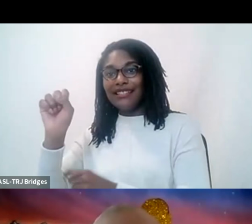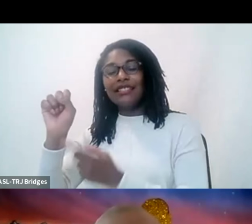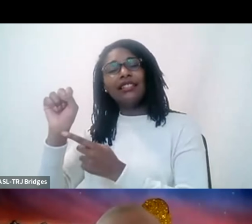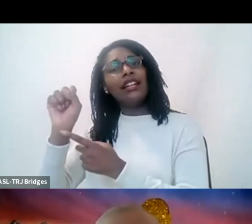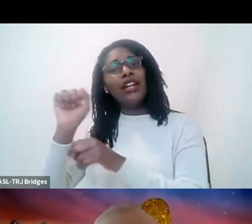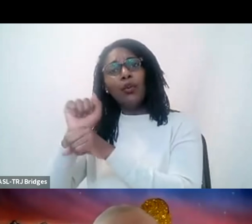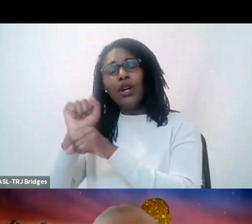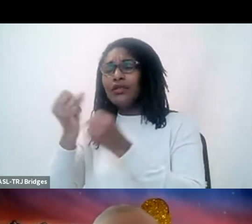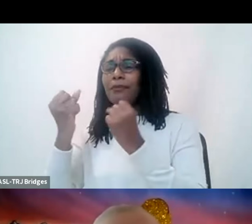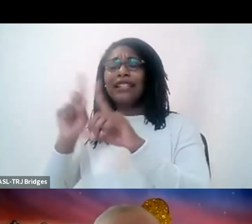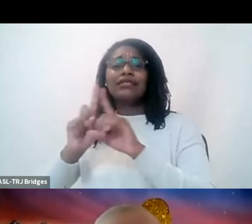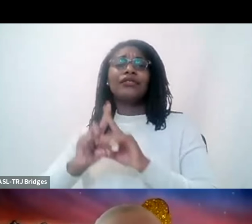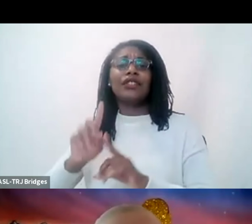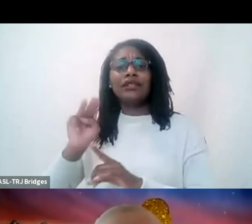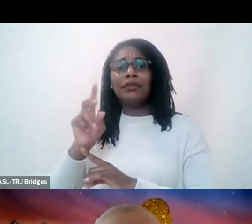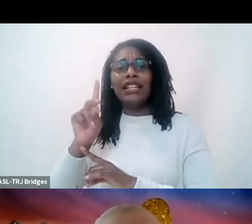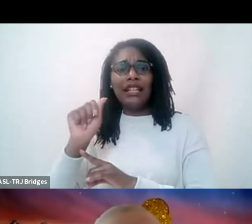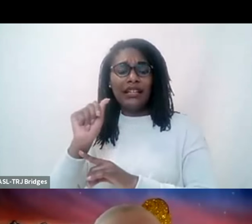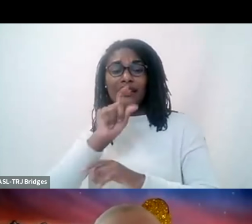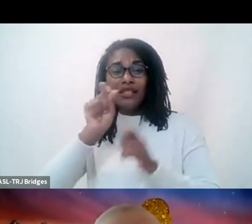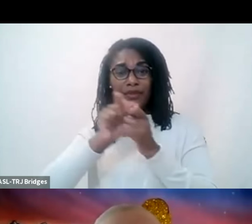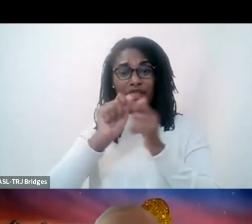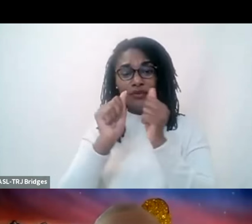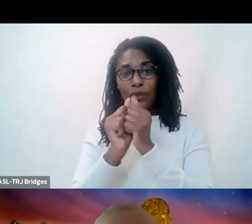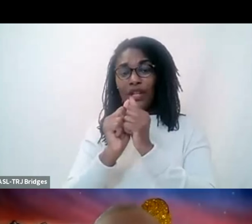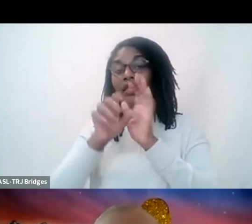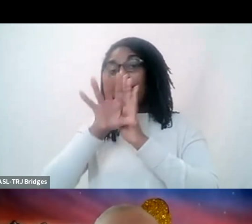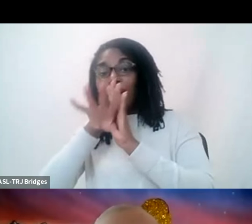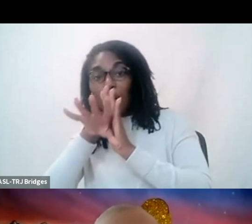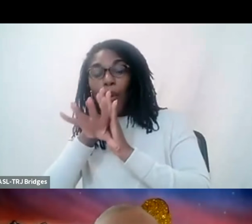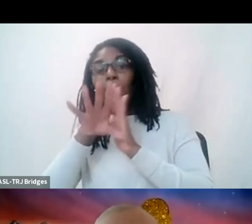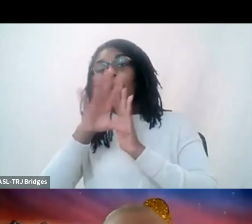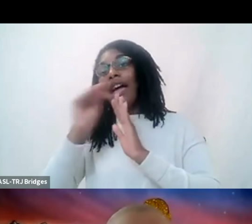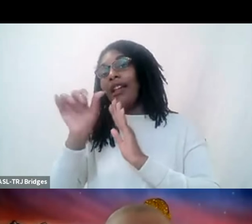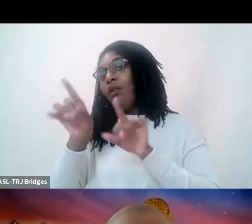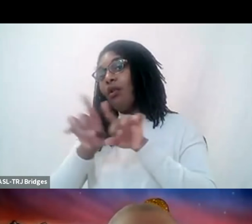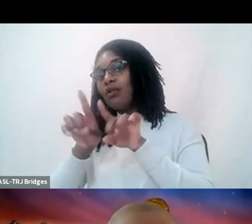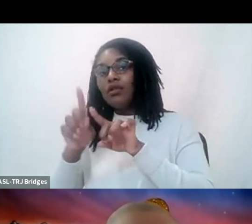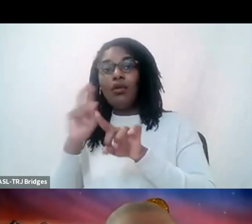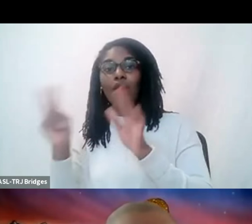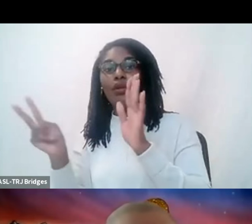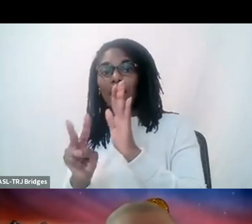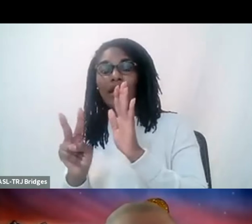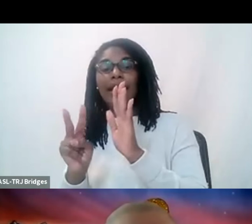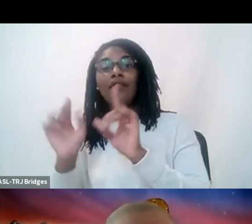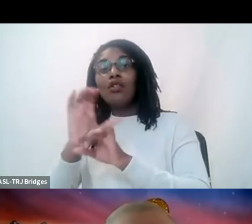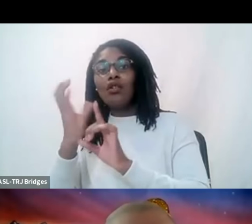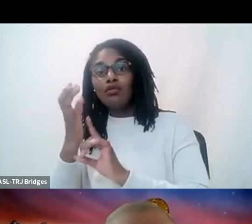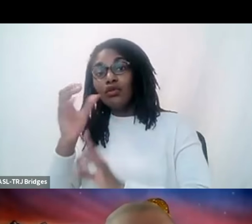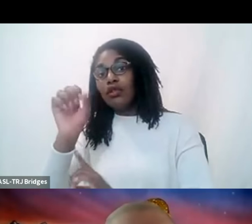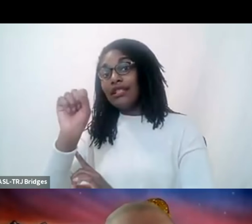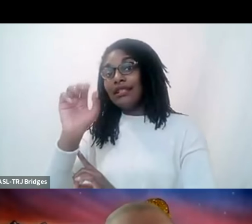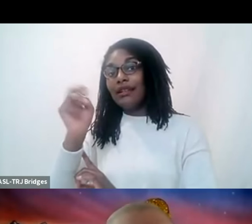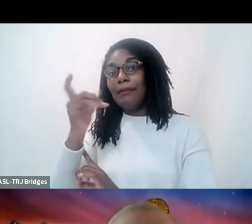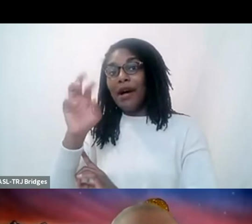mixed media collage and video, subverting landscapes with architecture embedded with cultural symbologies